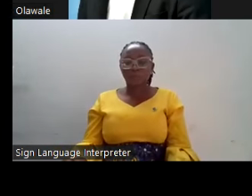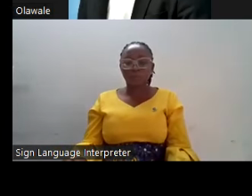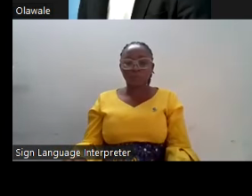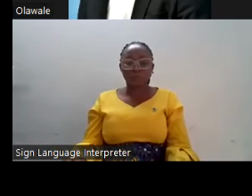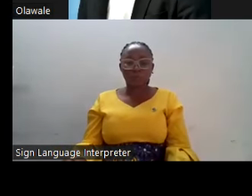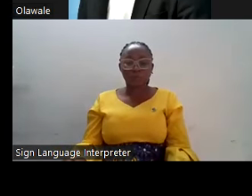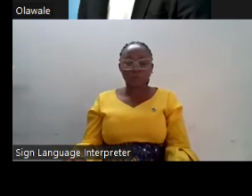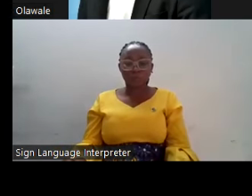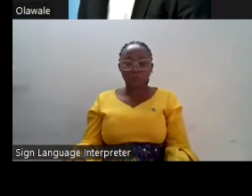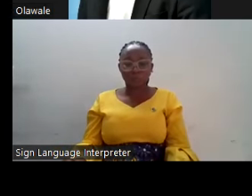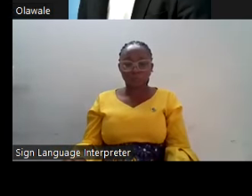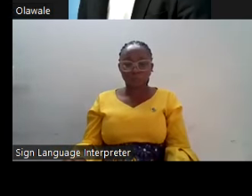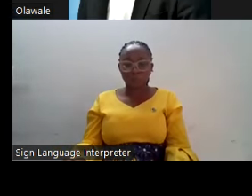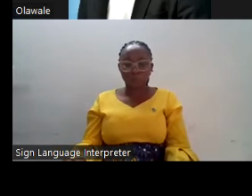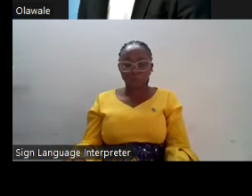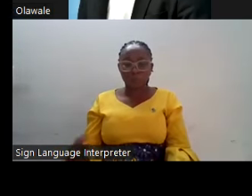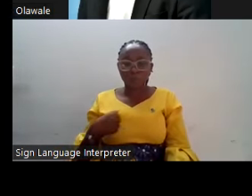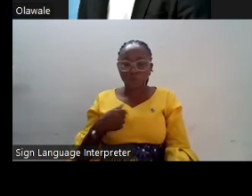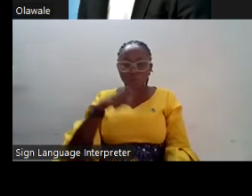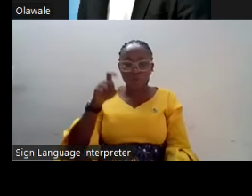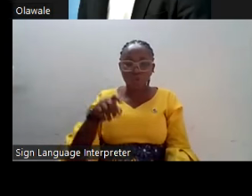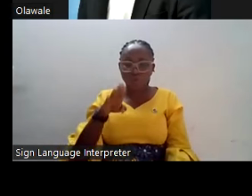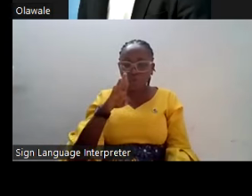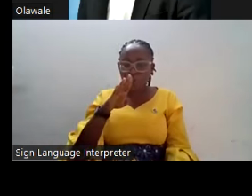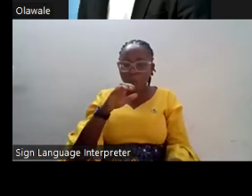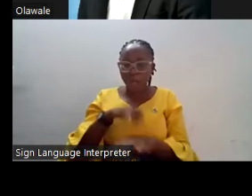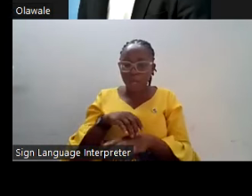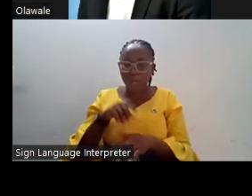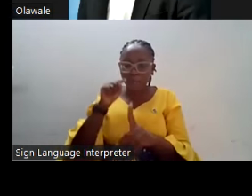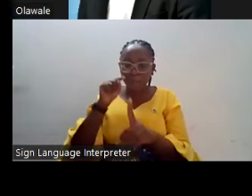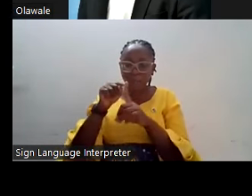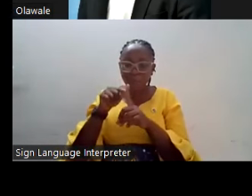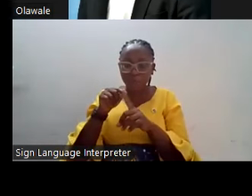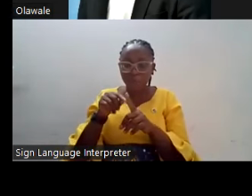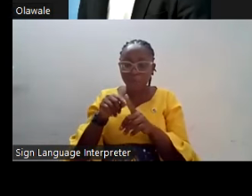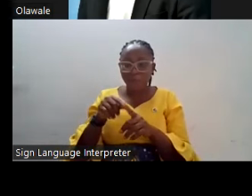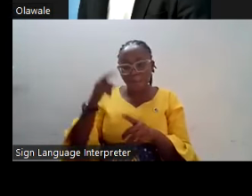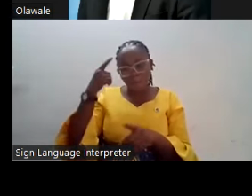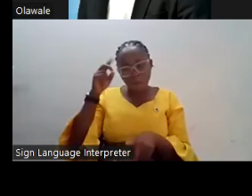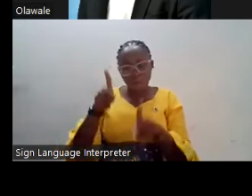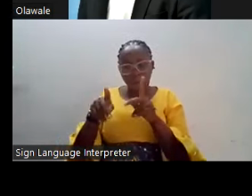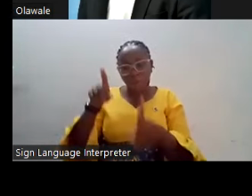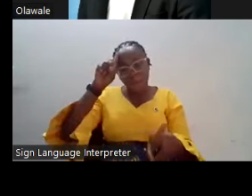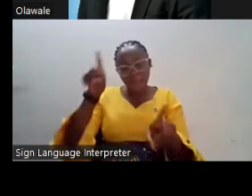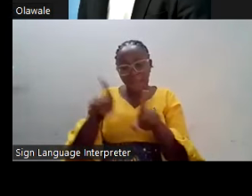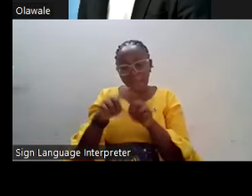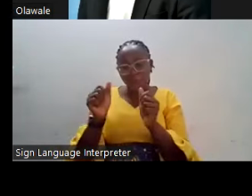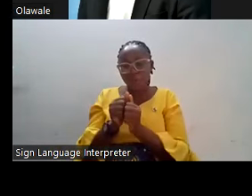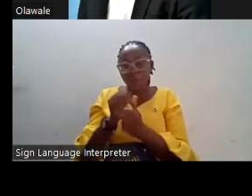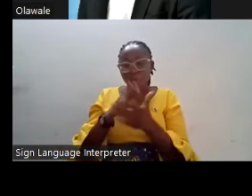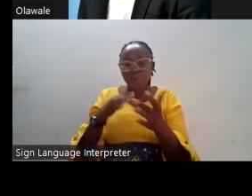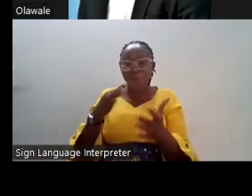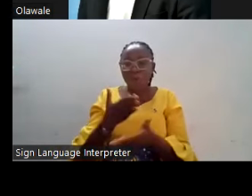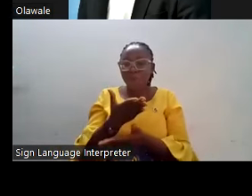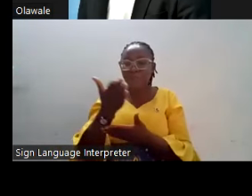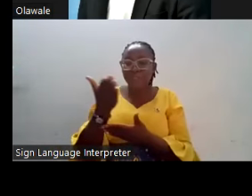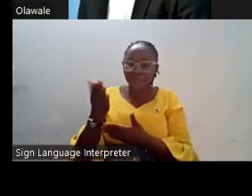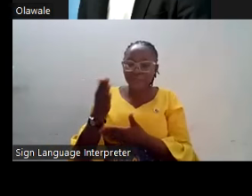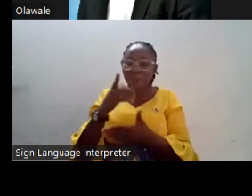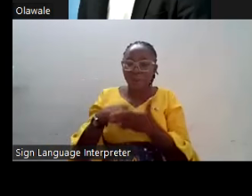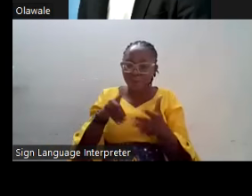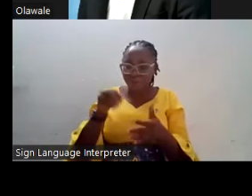We should at some point hear from, people agreeing to some of these questions. What do you think?